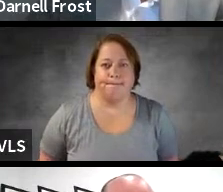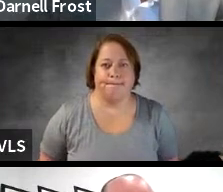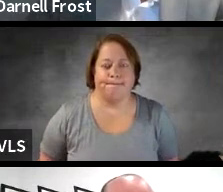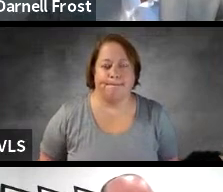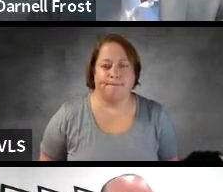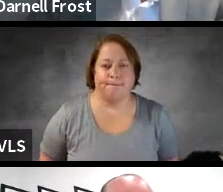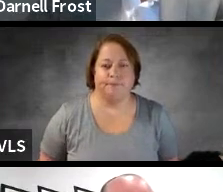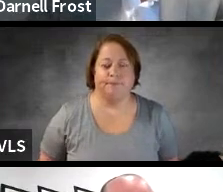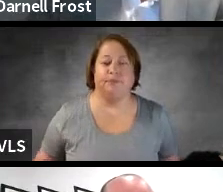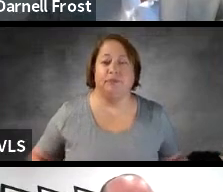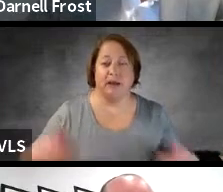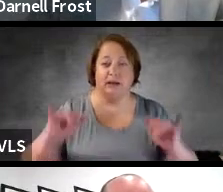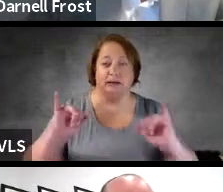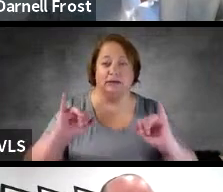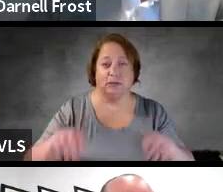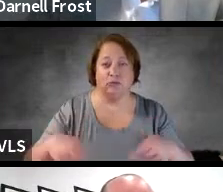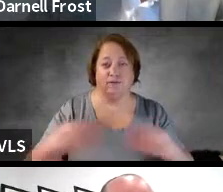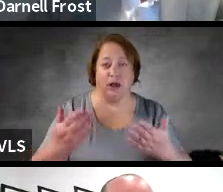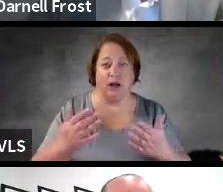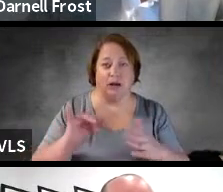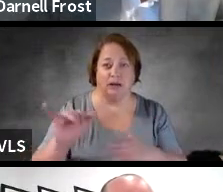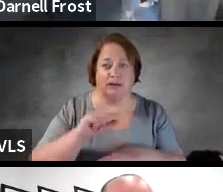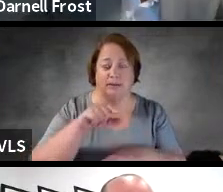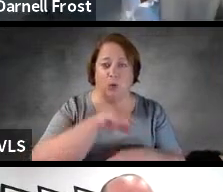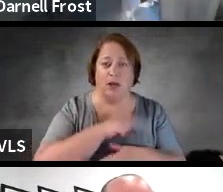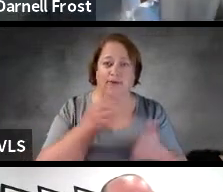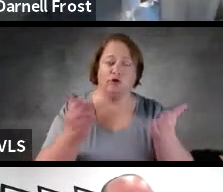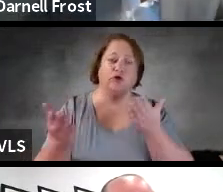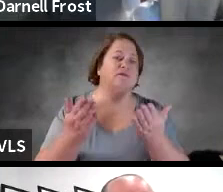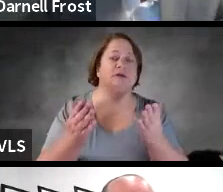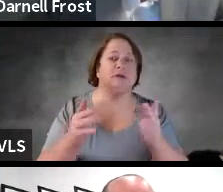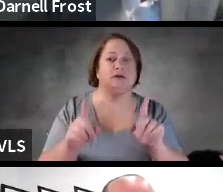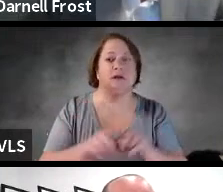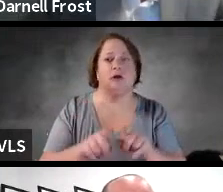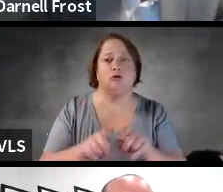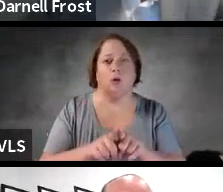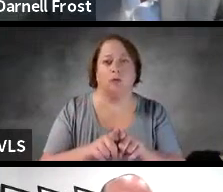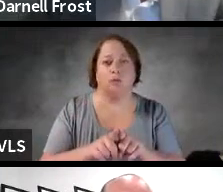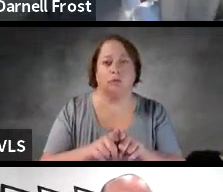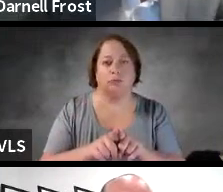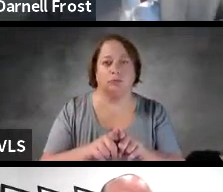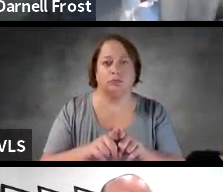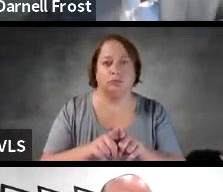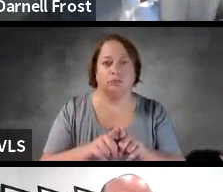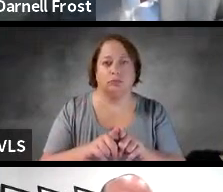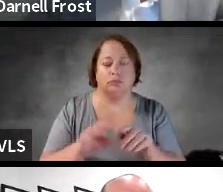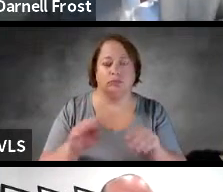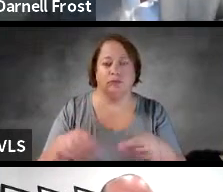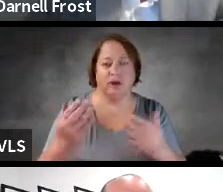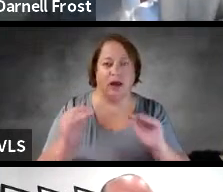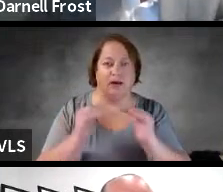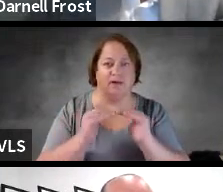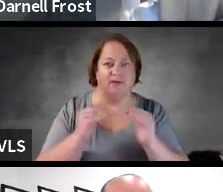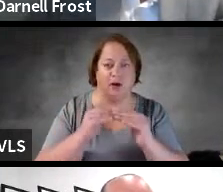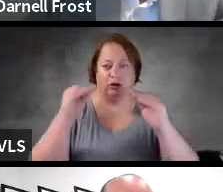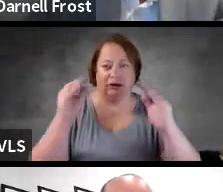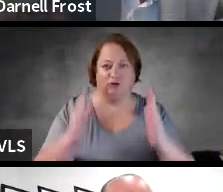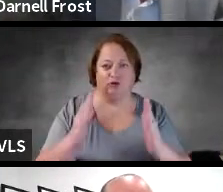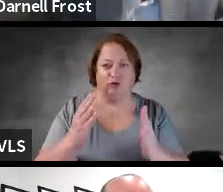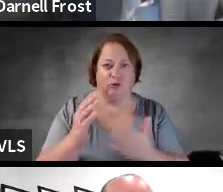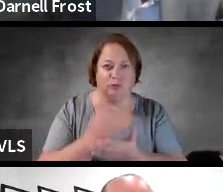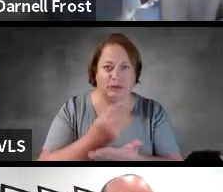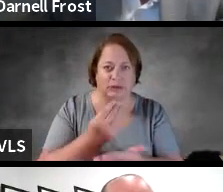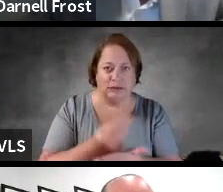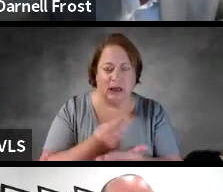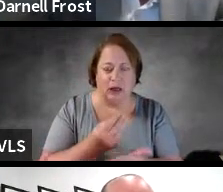And still provide the same quality of services. And to say to provide fair teacher salaries.